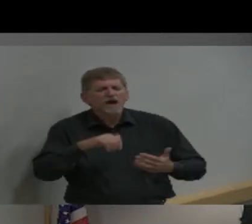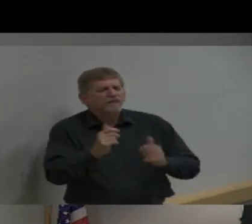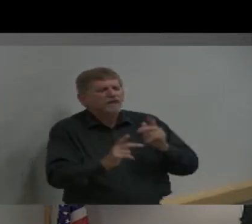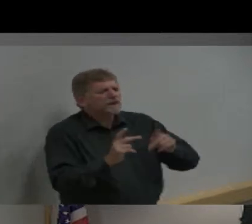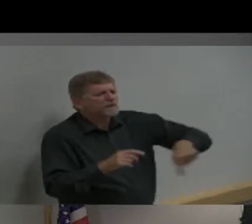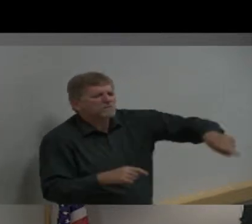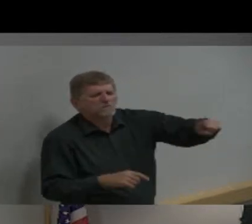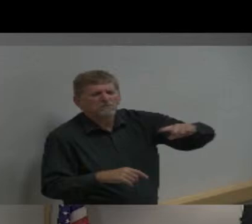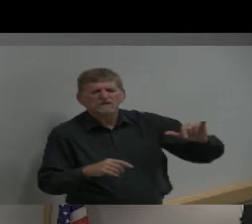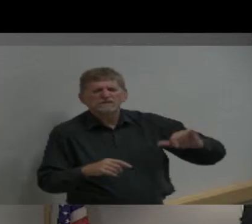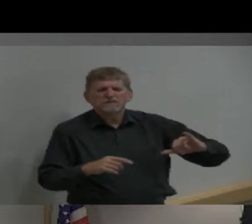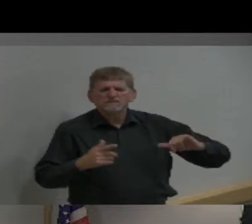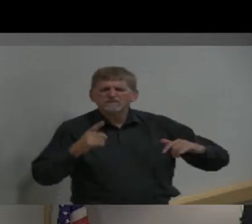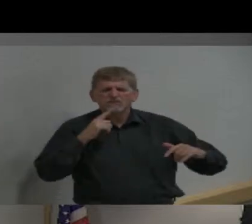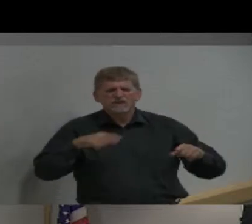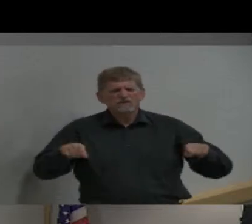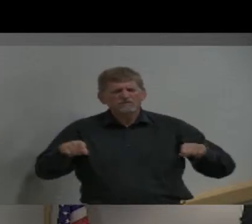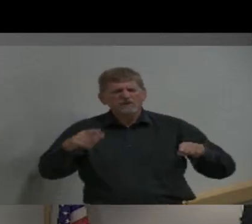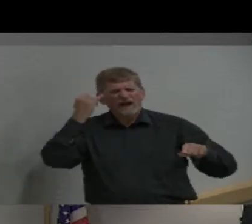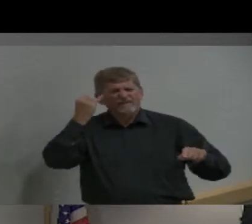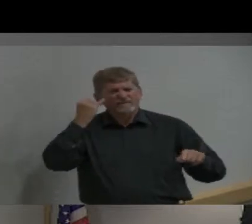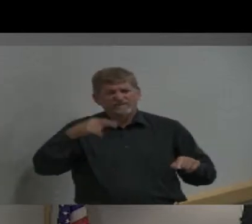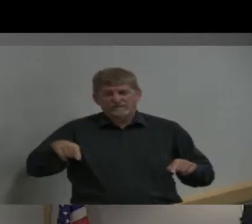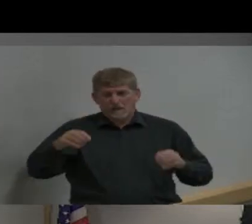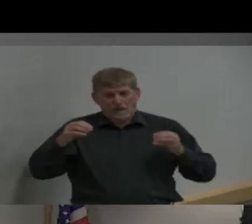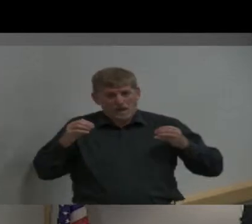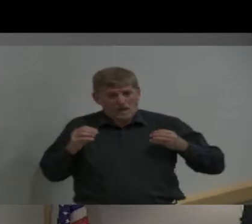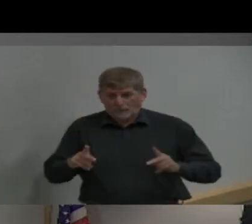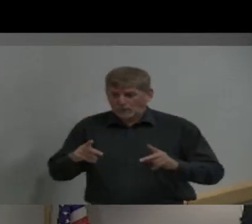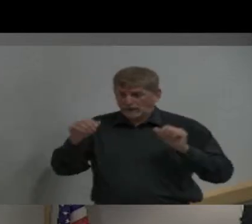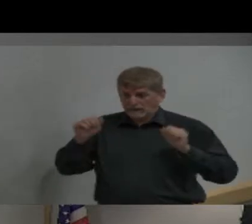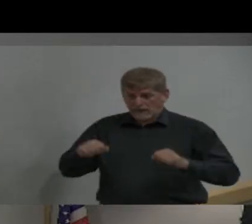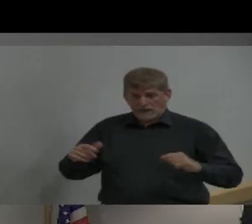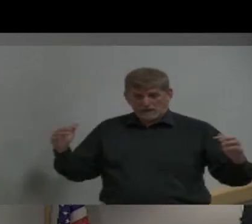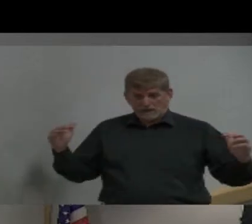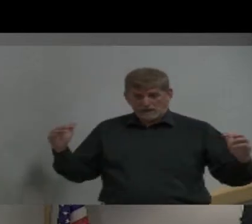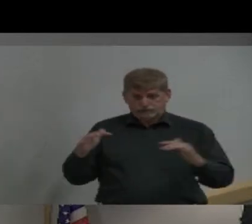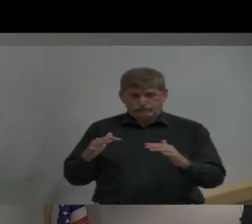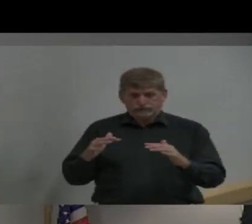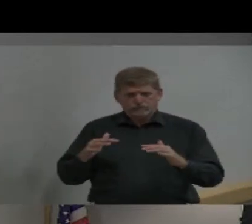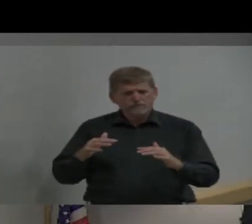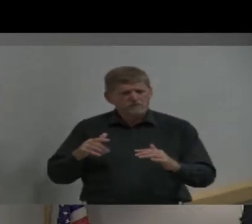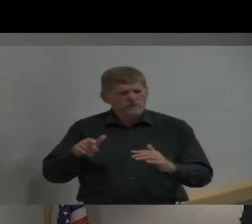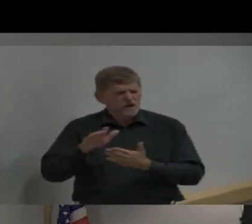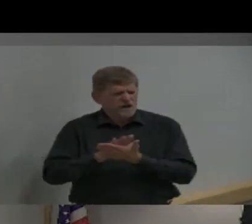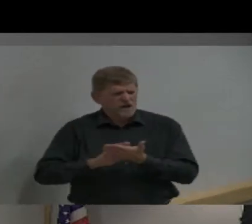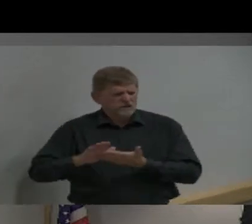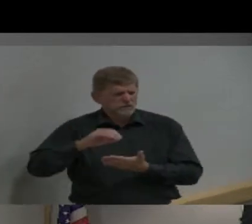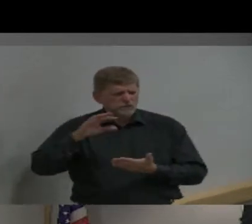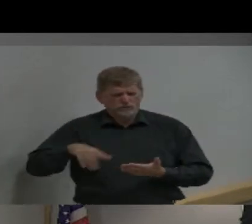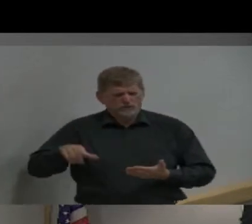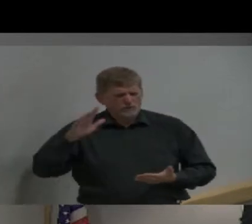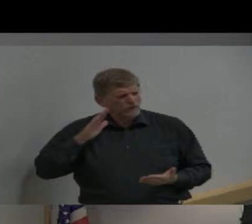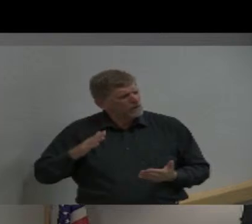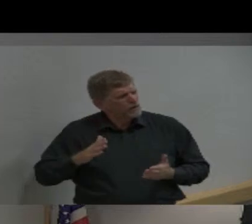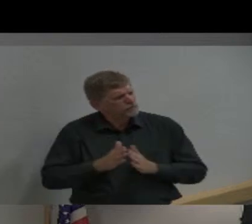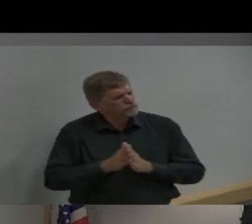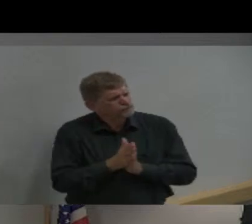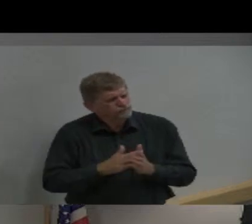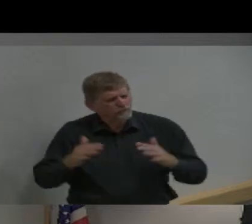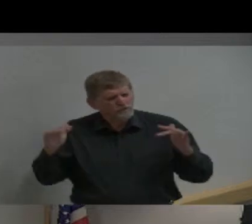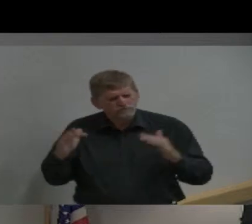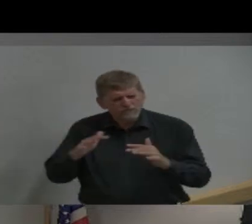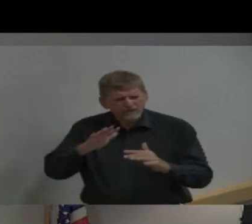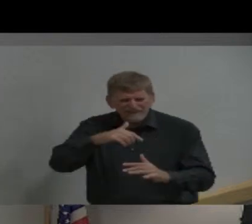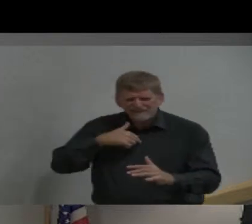that if there's an opportunity to be together, college students are going to get together. We've encouraged mask wearing, we've encouraged